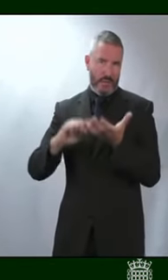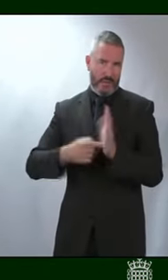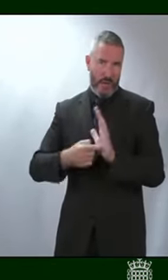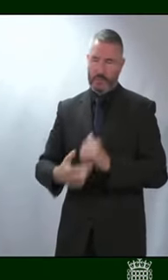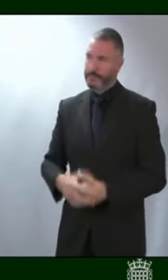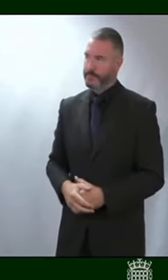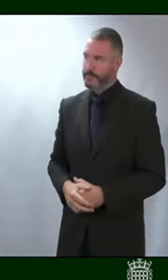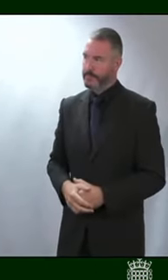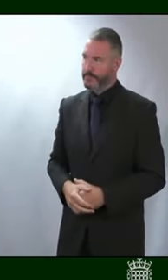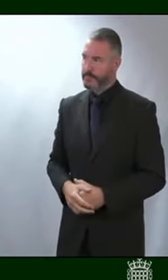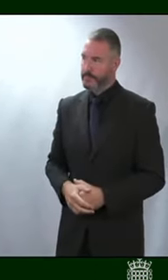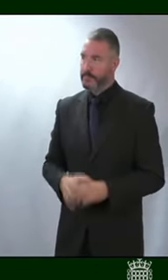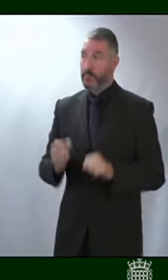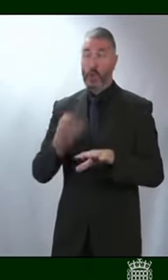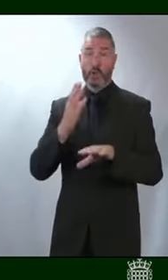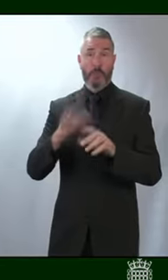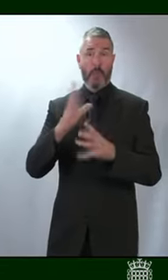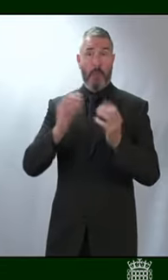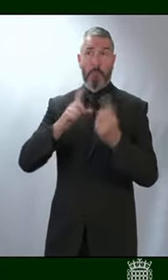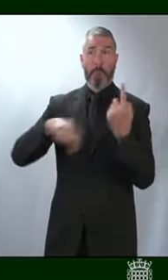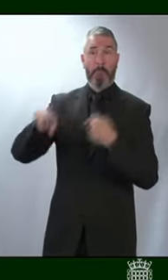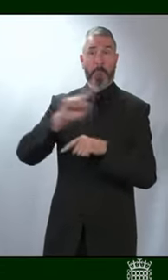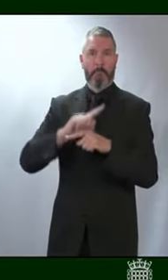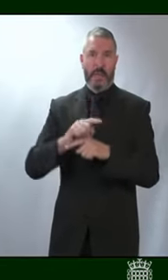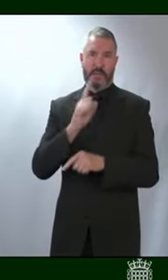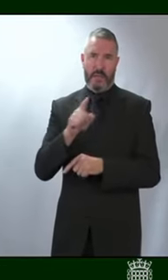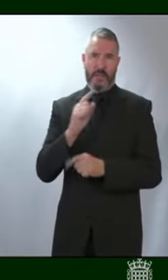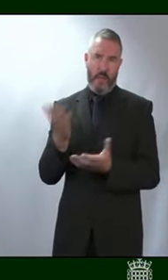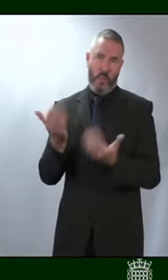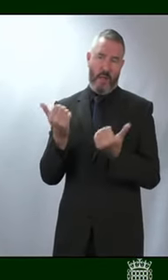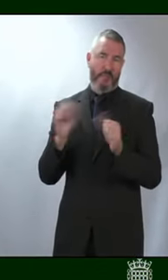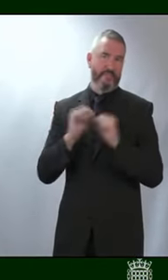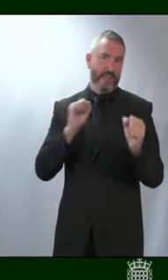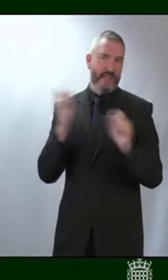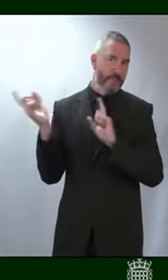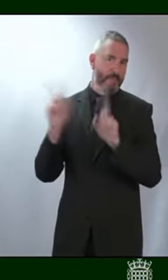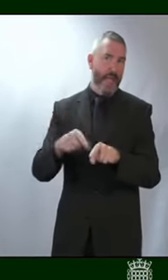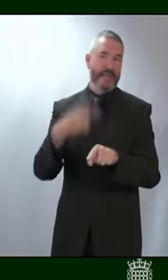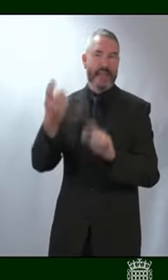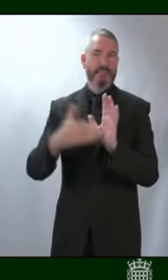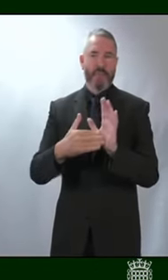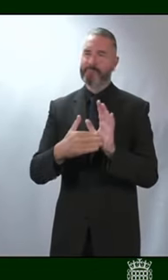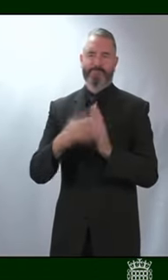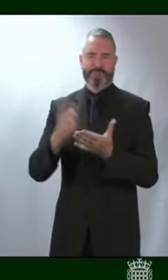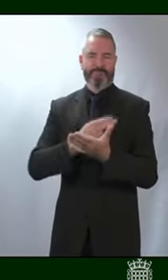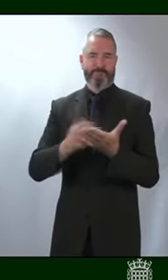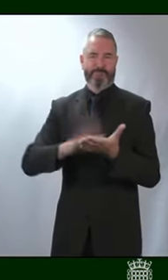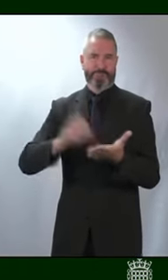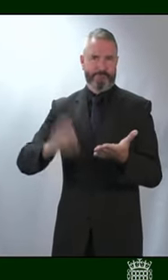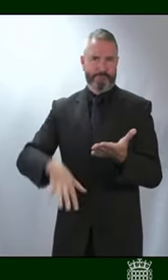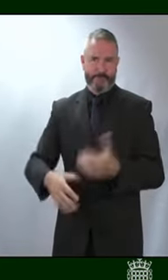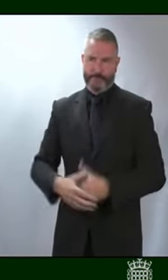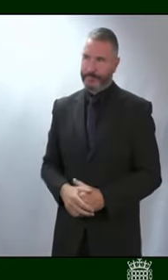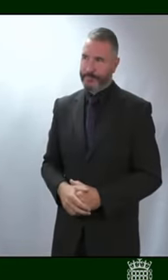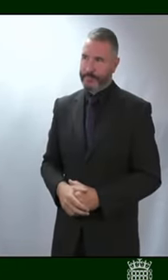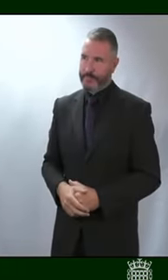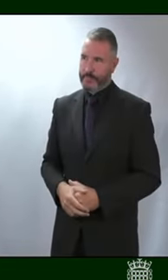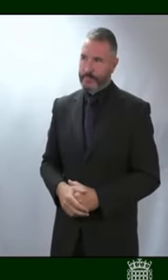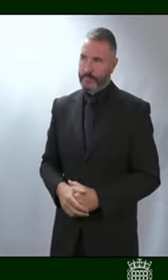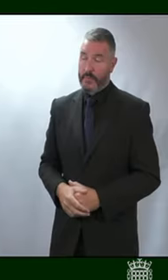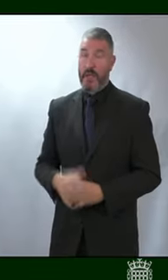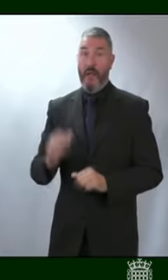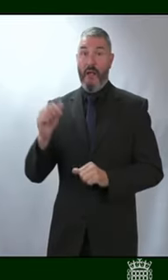sports clubs around the country have found that their hopes of welcoming fans back to stadiums next month have been dashed. So, given that many Football